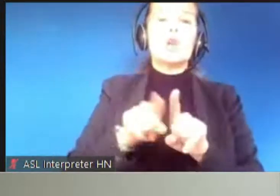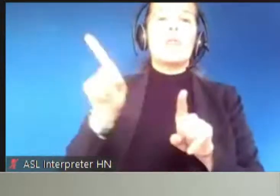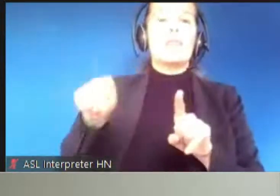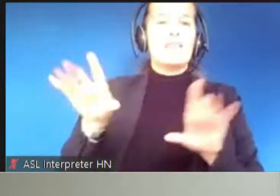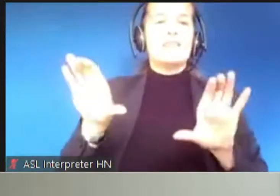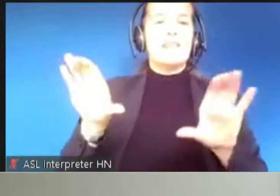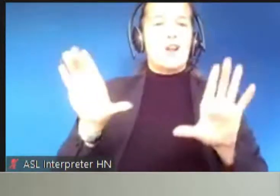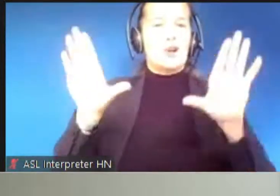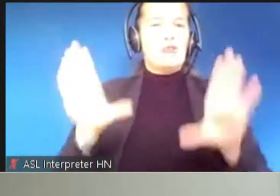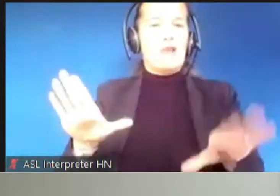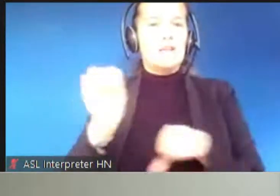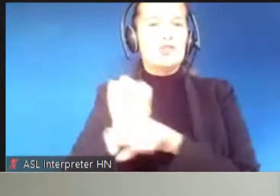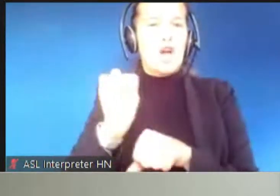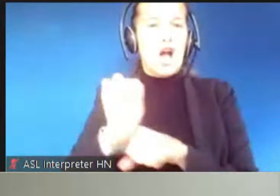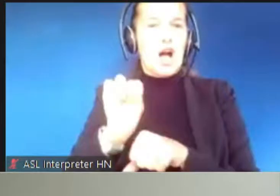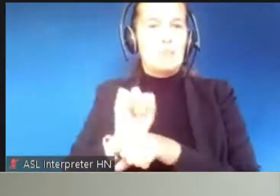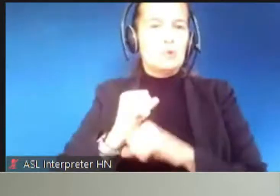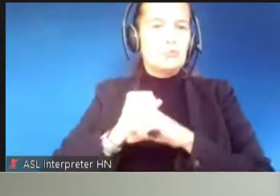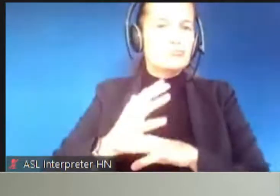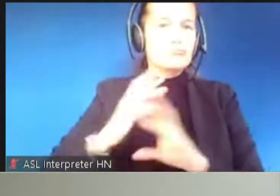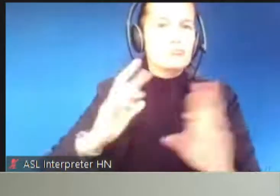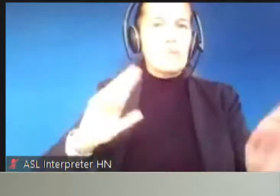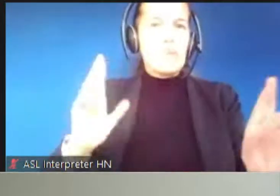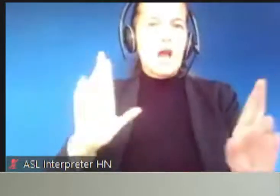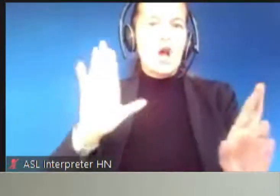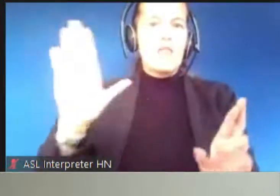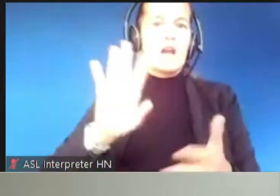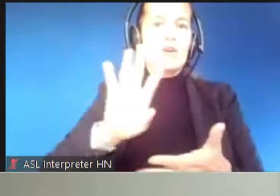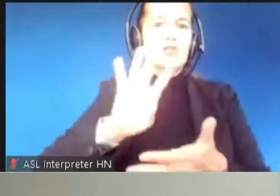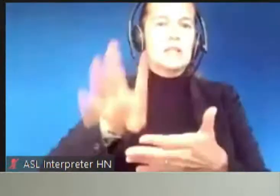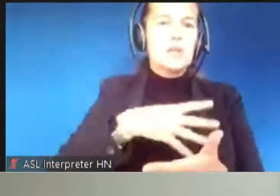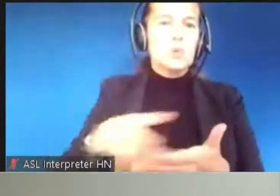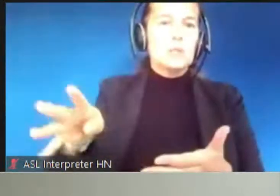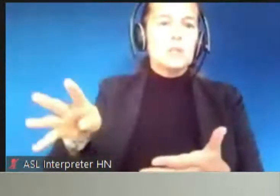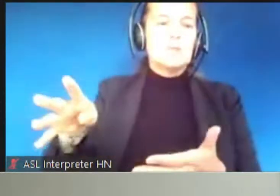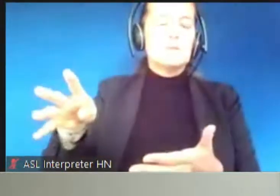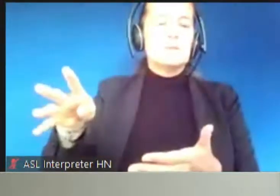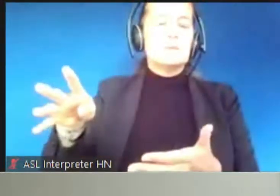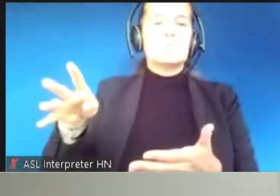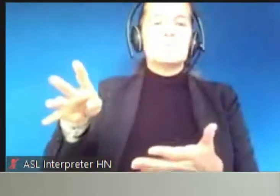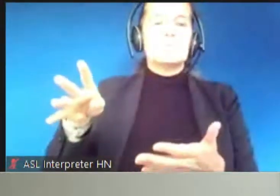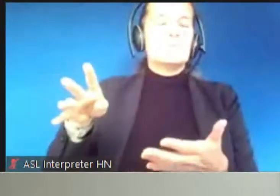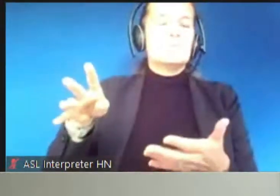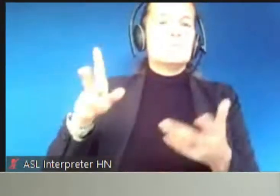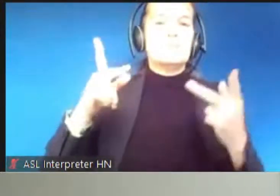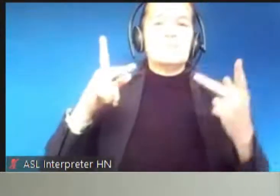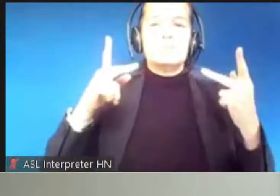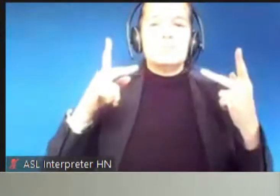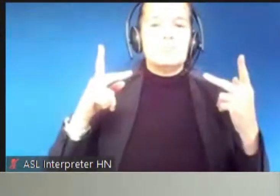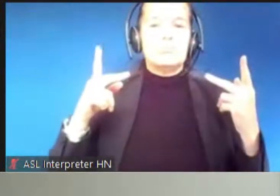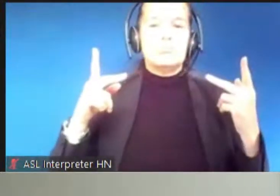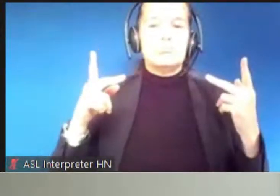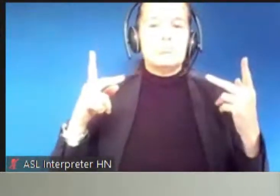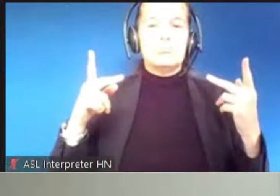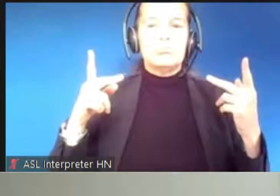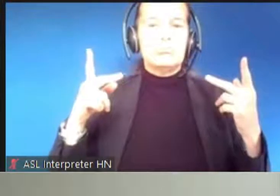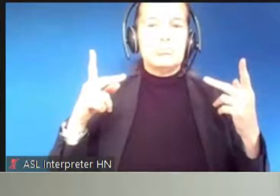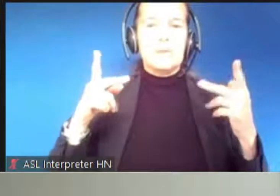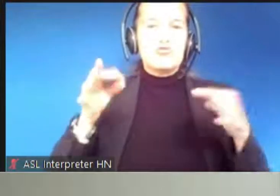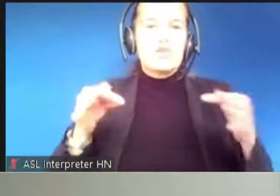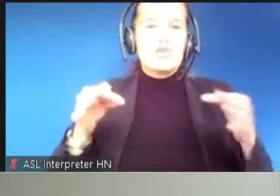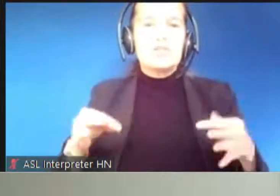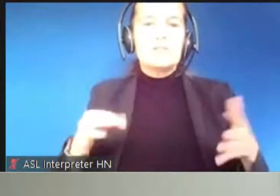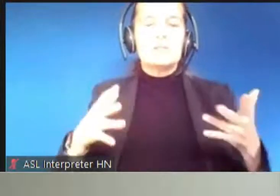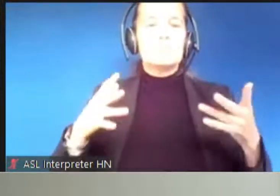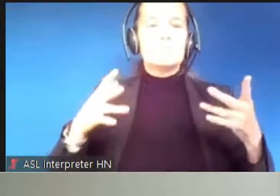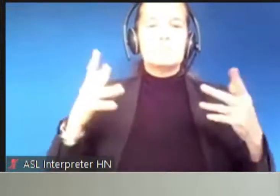in preparing their schedules, their physical plants, the instructions and education